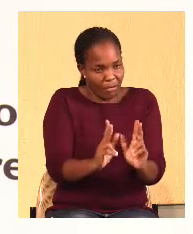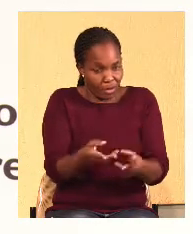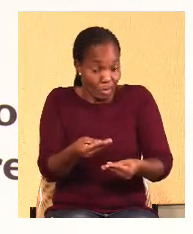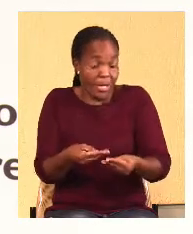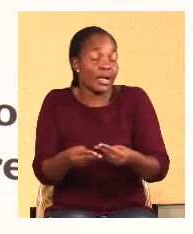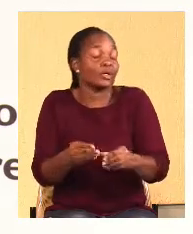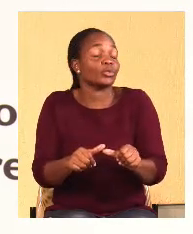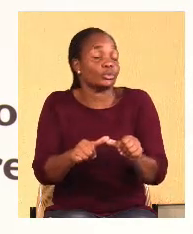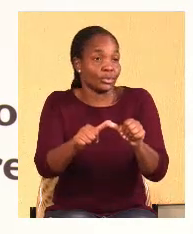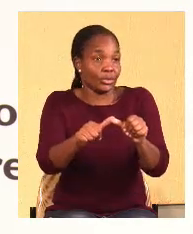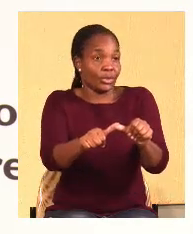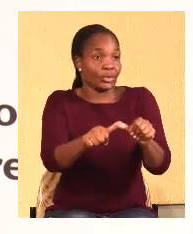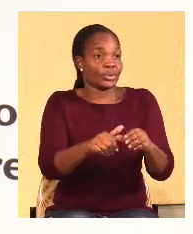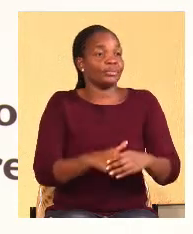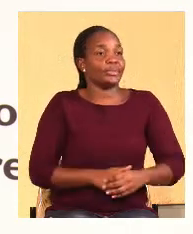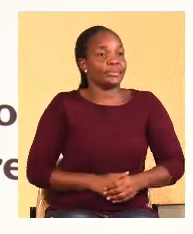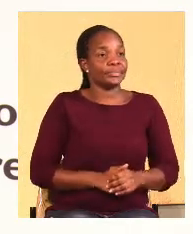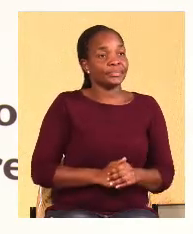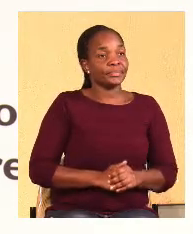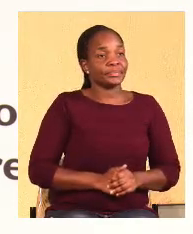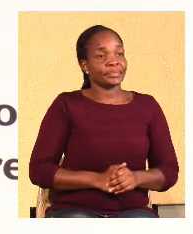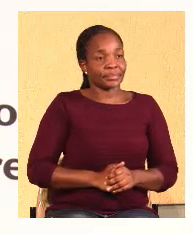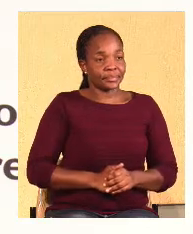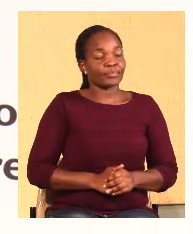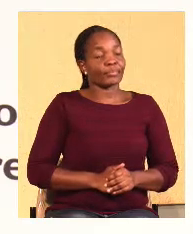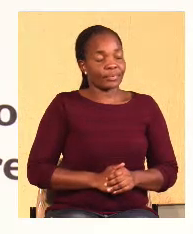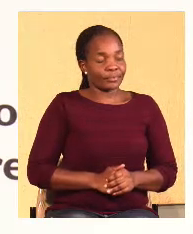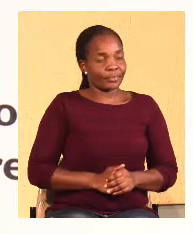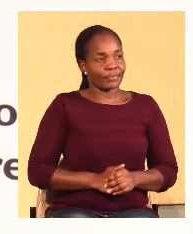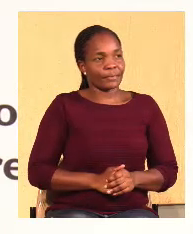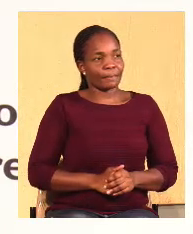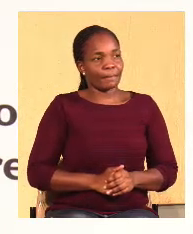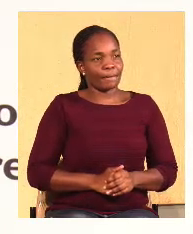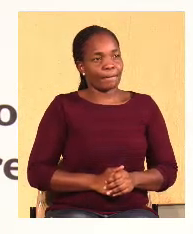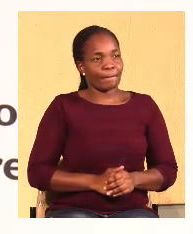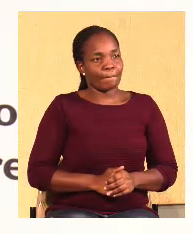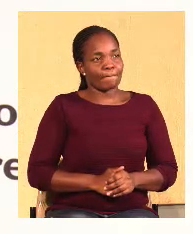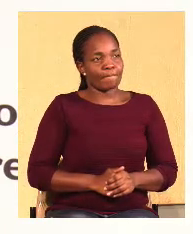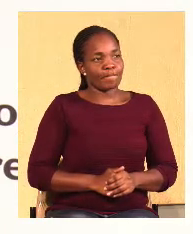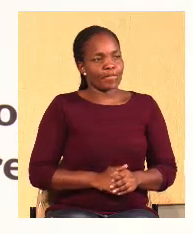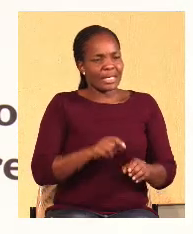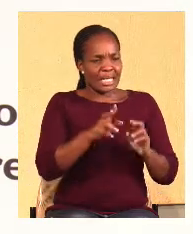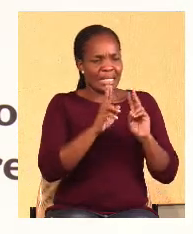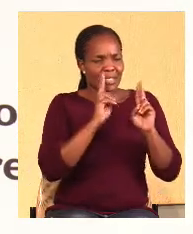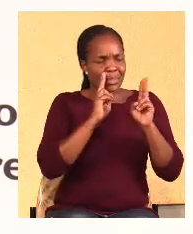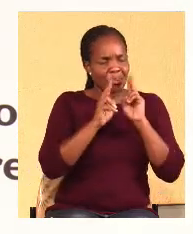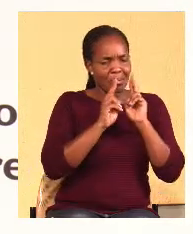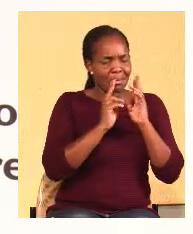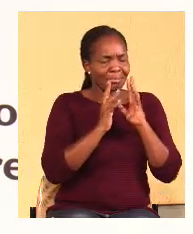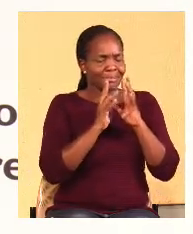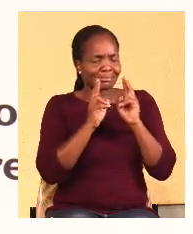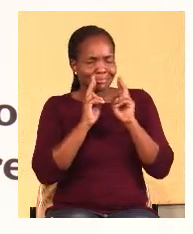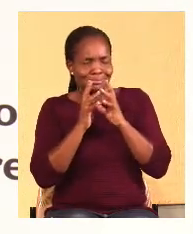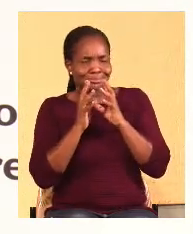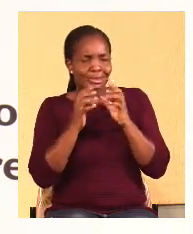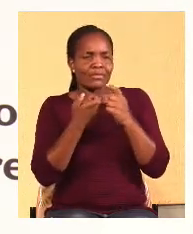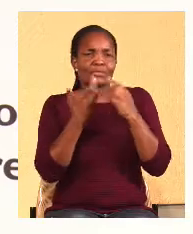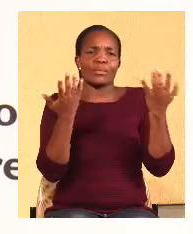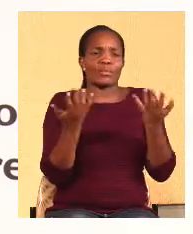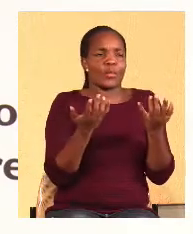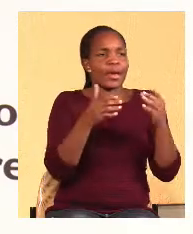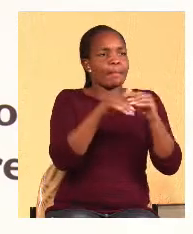was the idea behind it. Okay. And this actually, these discussions are coming from members